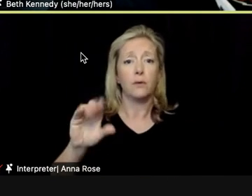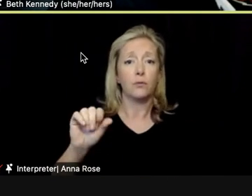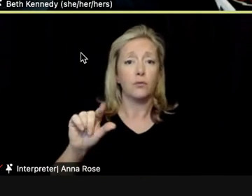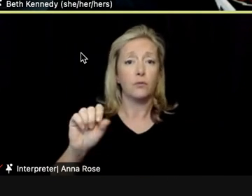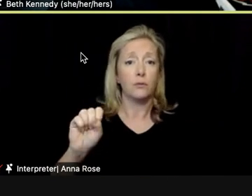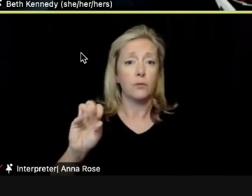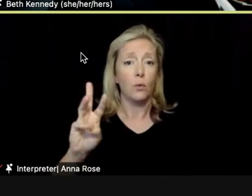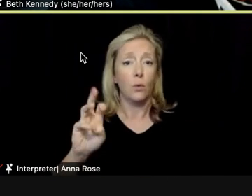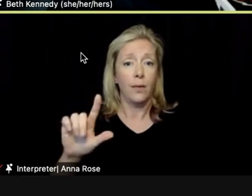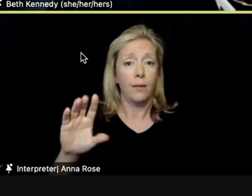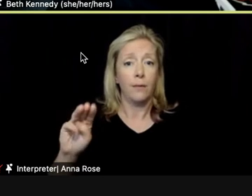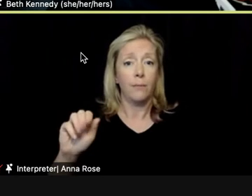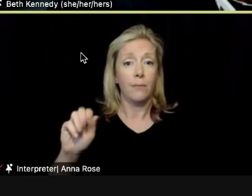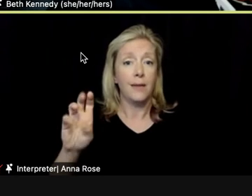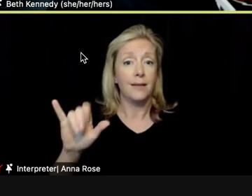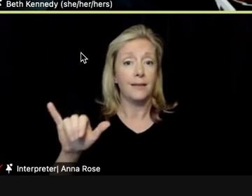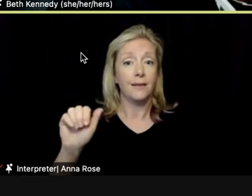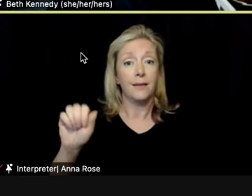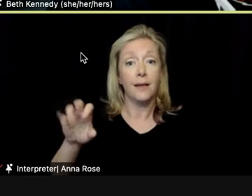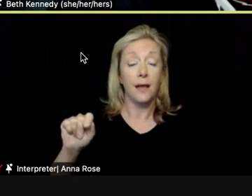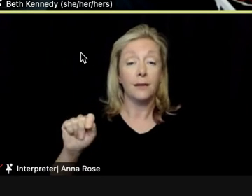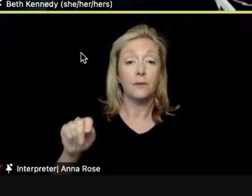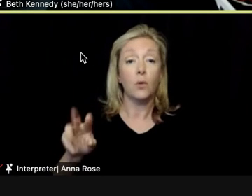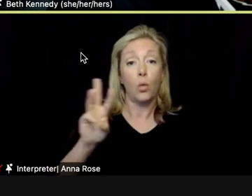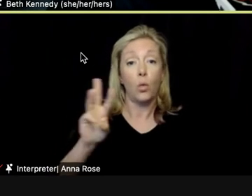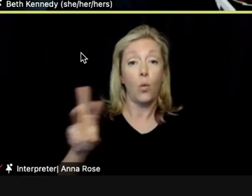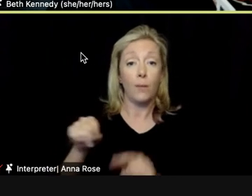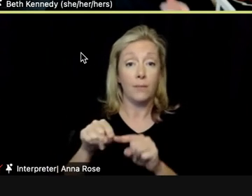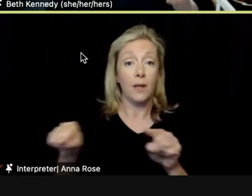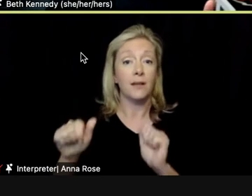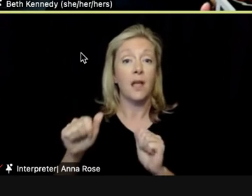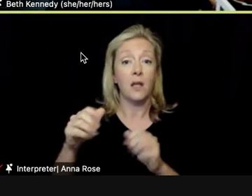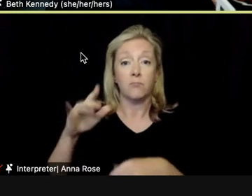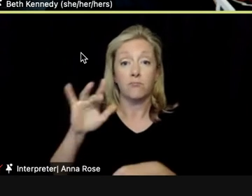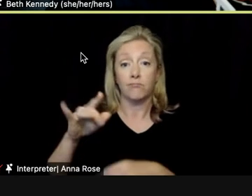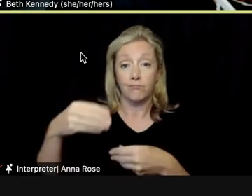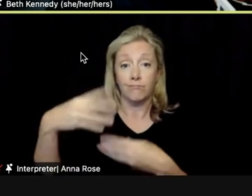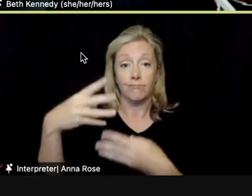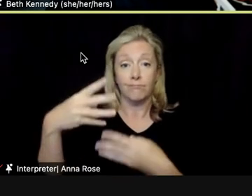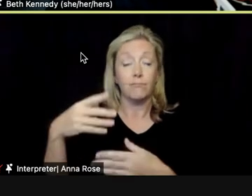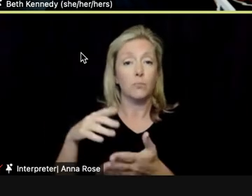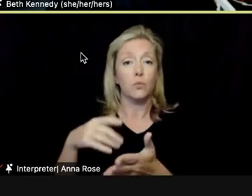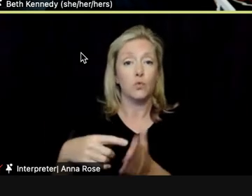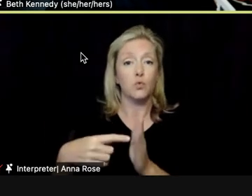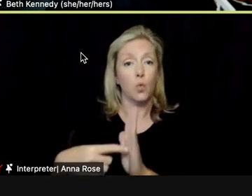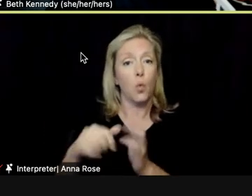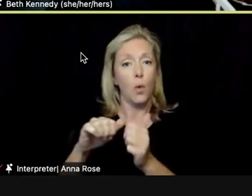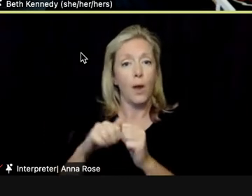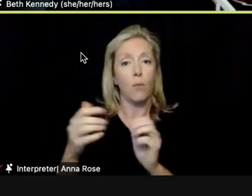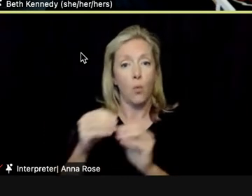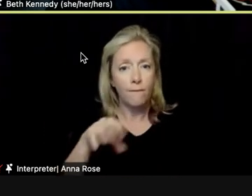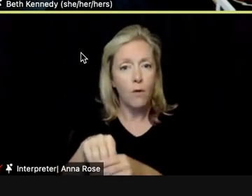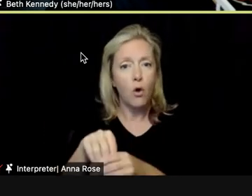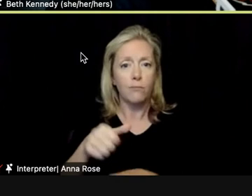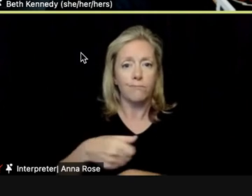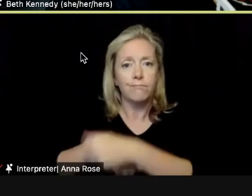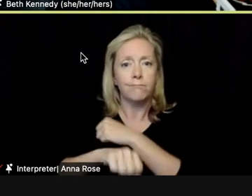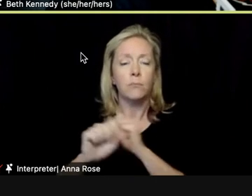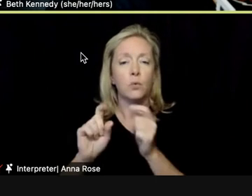you go to the website, it'll explain how you can get involved and roll up your sleeves and kind of be more action oriented to try to